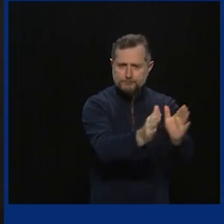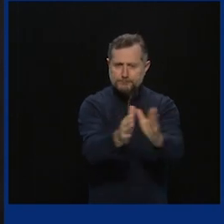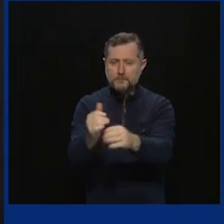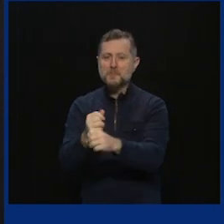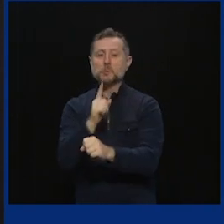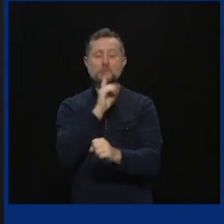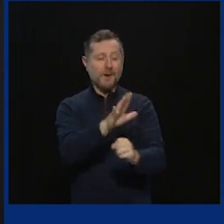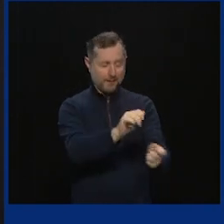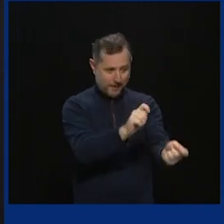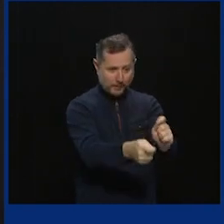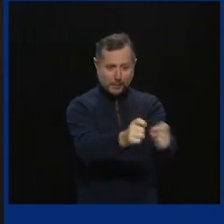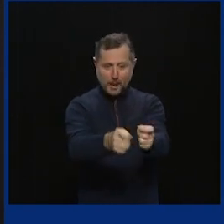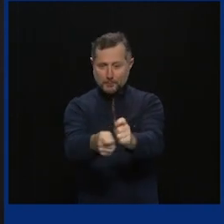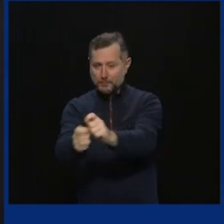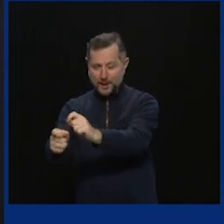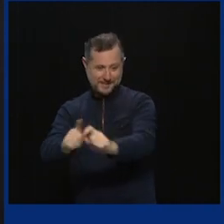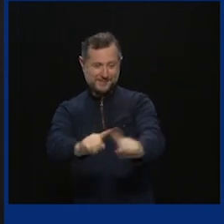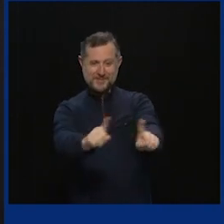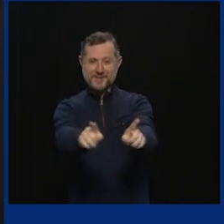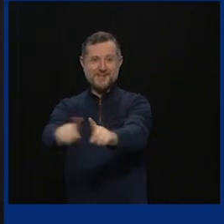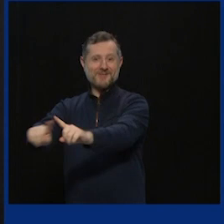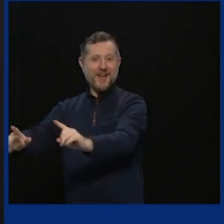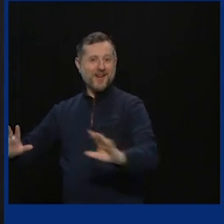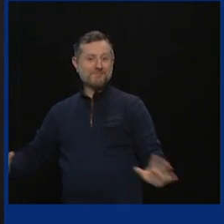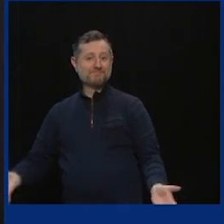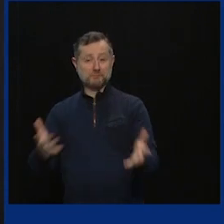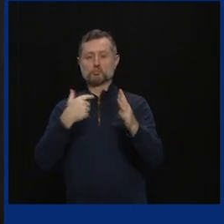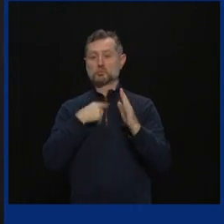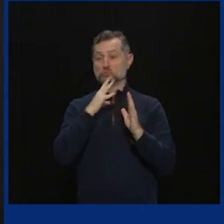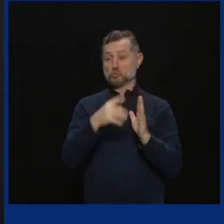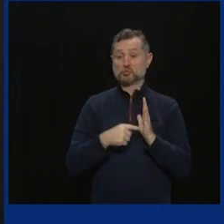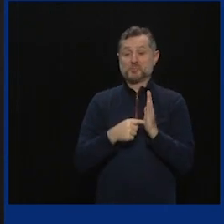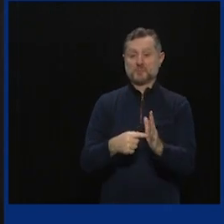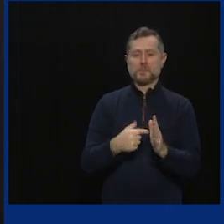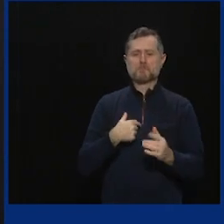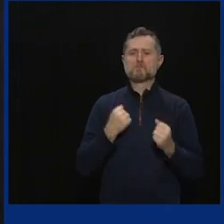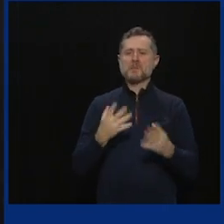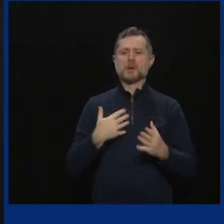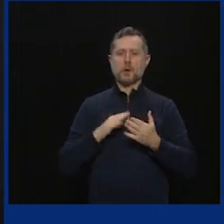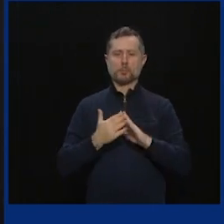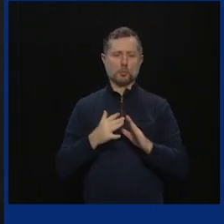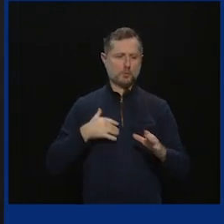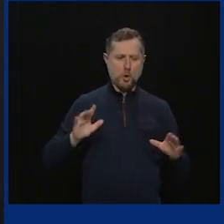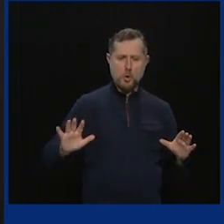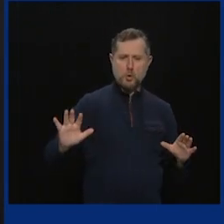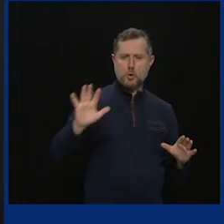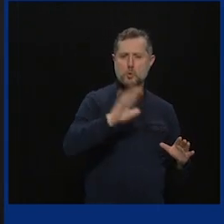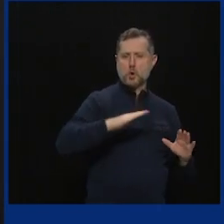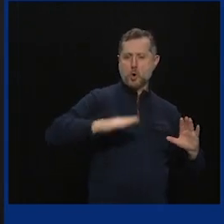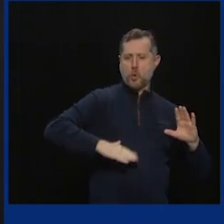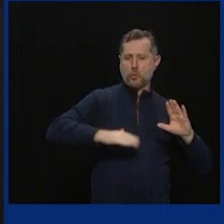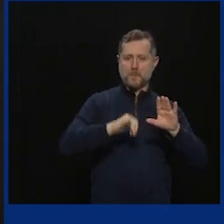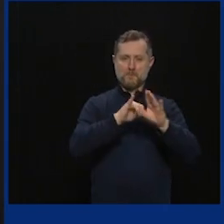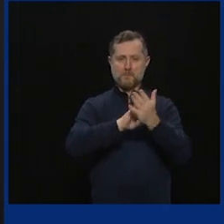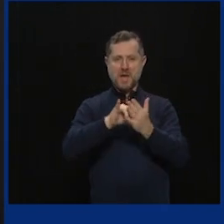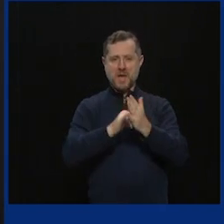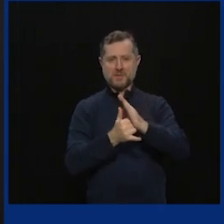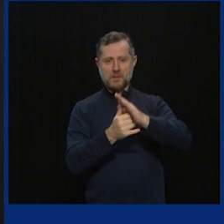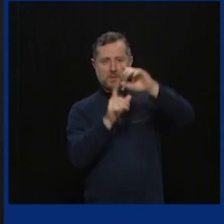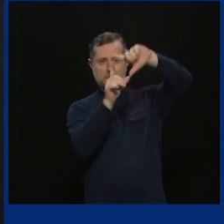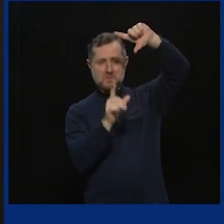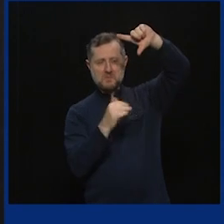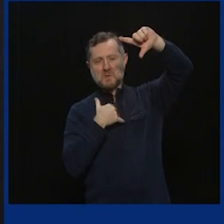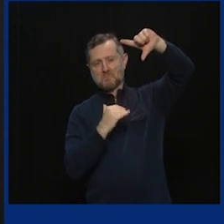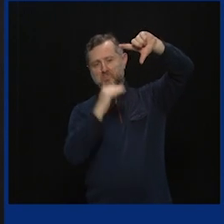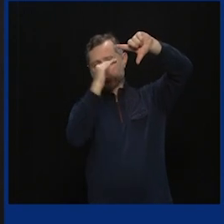know, I represent a lot of communities throughout Lower Manhattan and a big chunk of Brooklyn. You're not allowed to pick